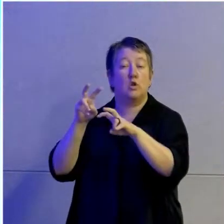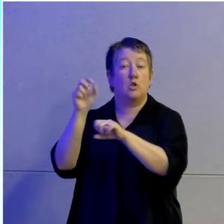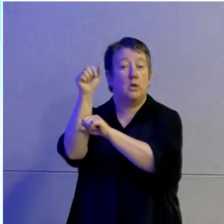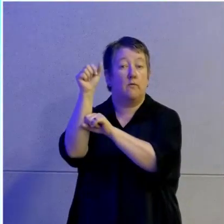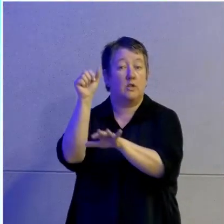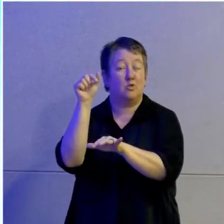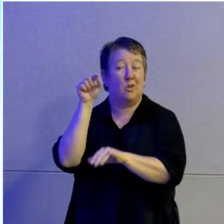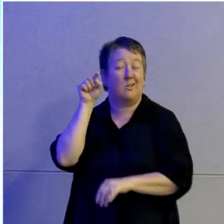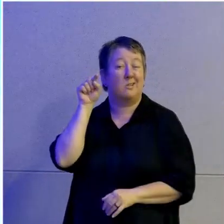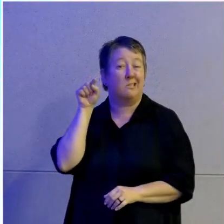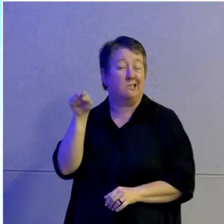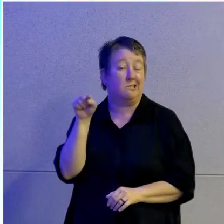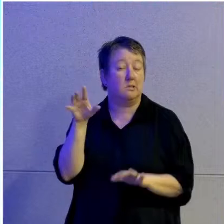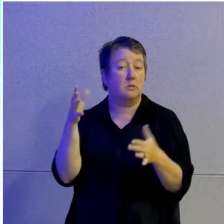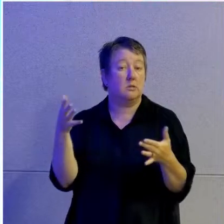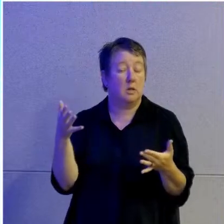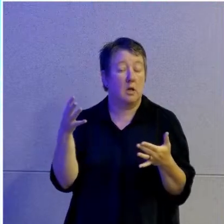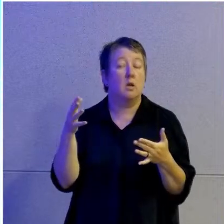provides